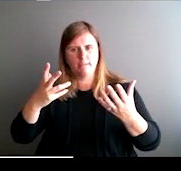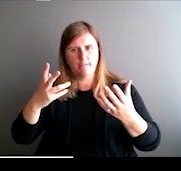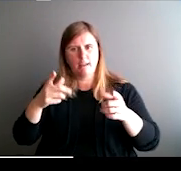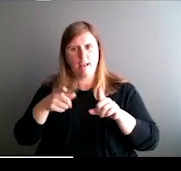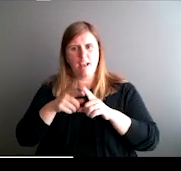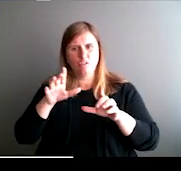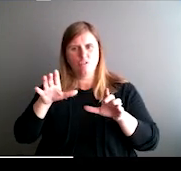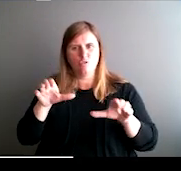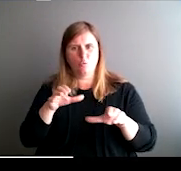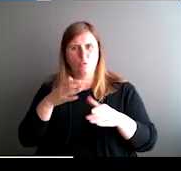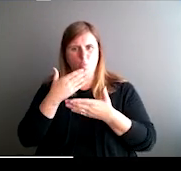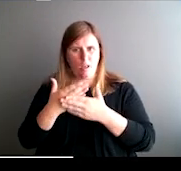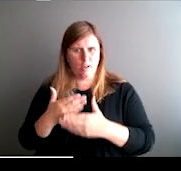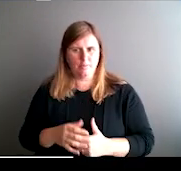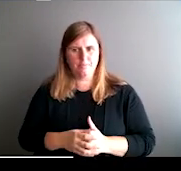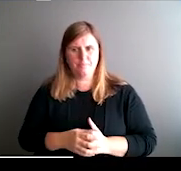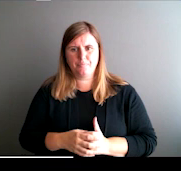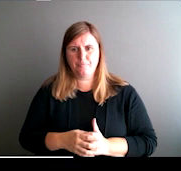as they're doing well.